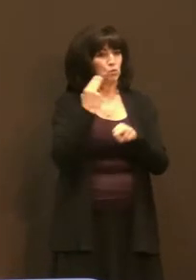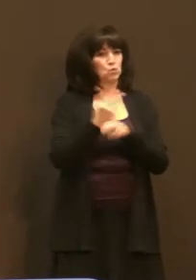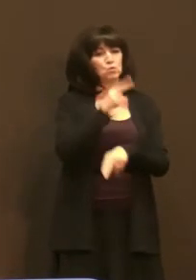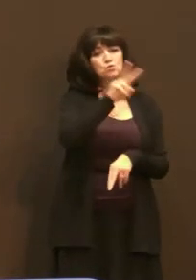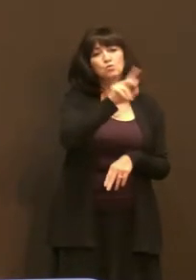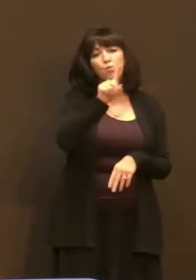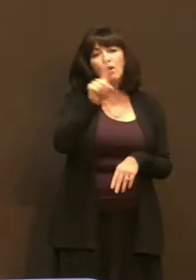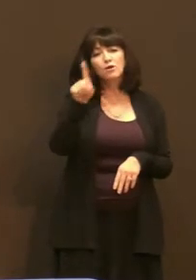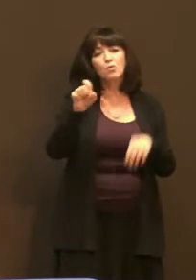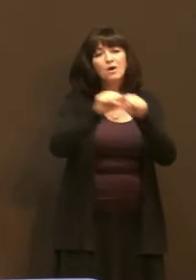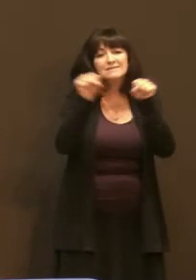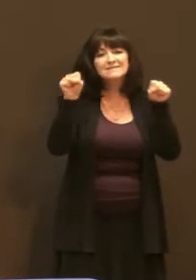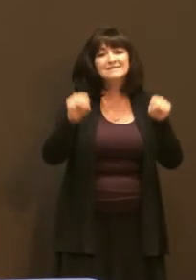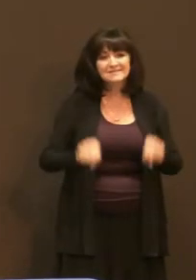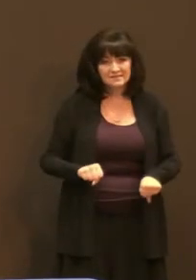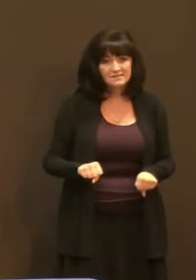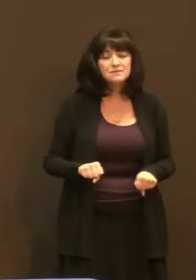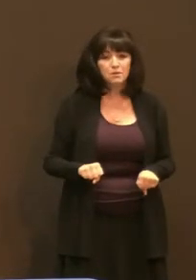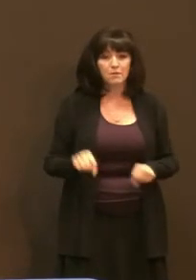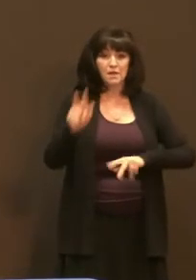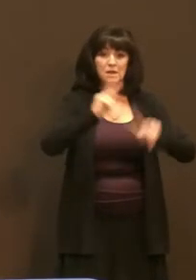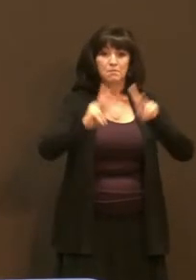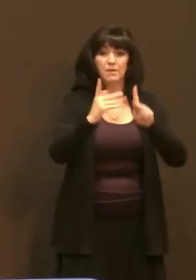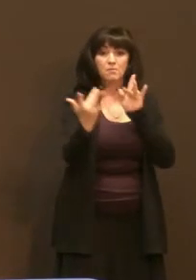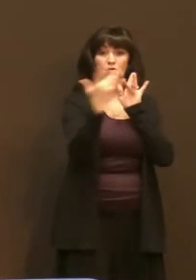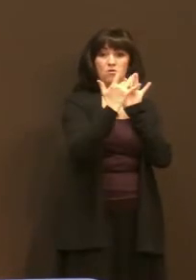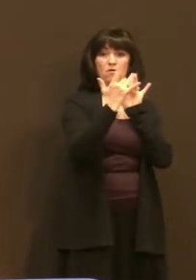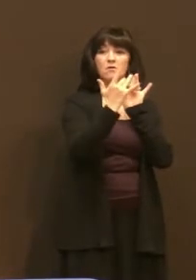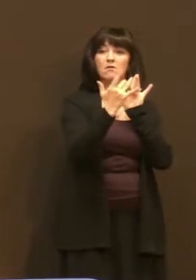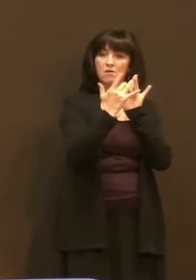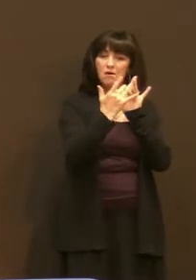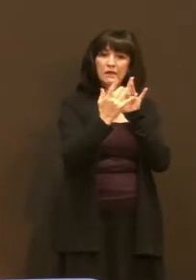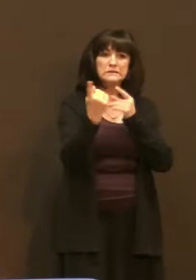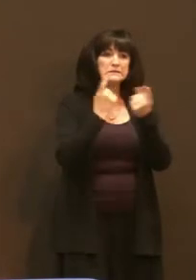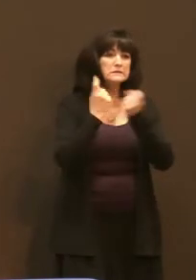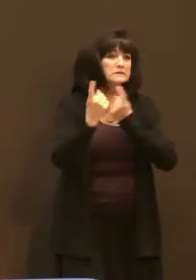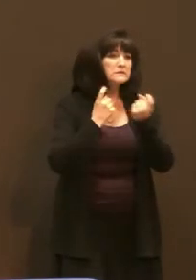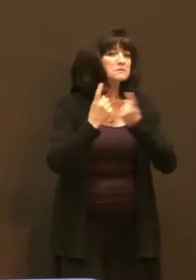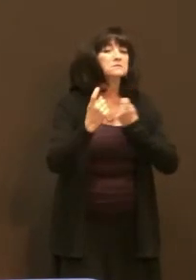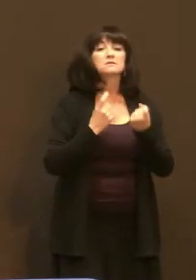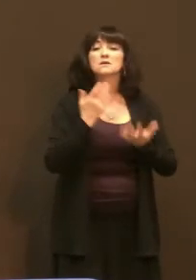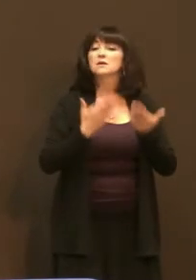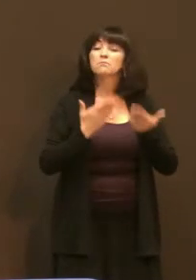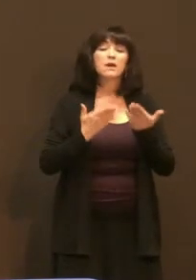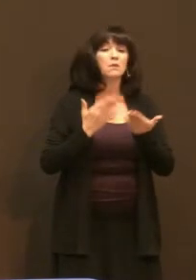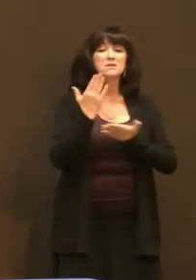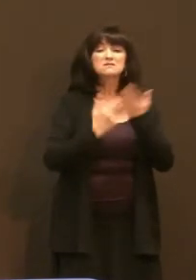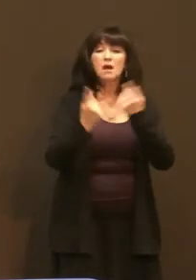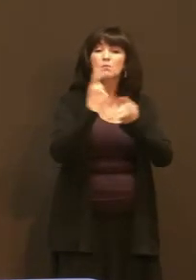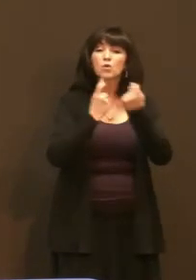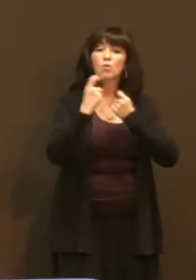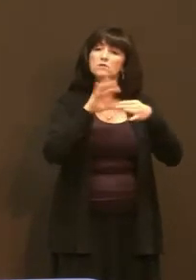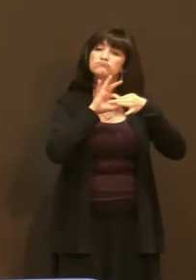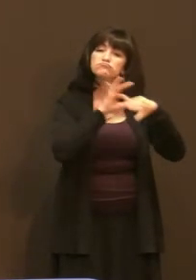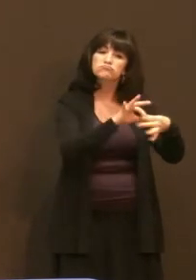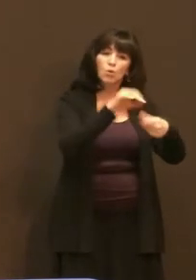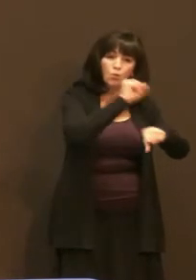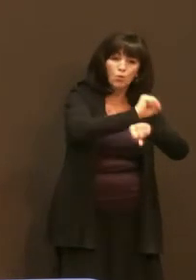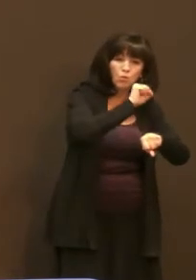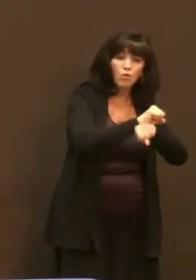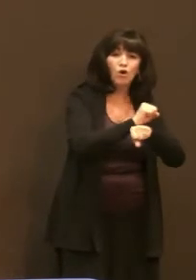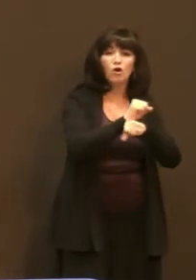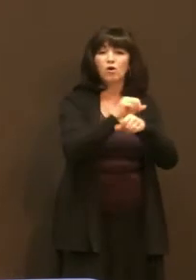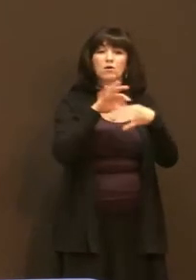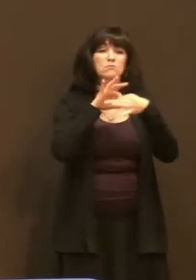defense for individuals from the state calling in with questions, whether it's labor-related, social services, or health-related